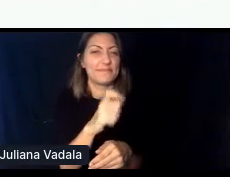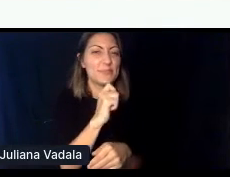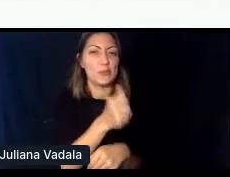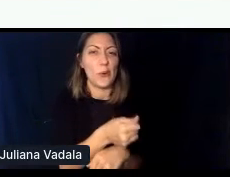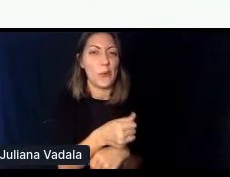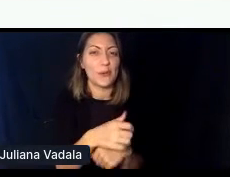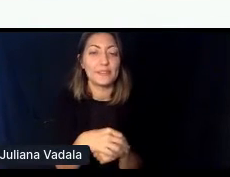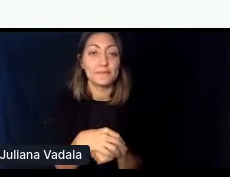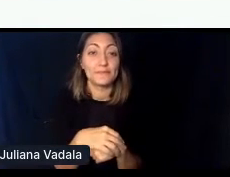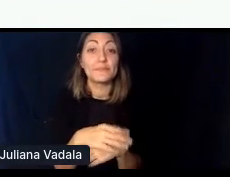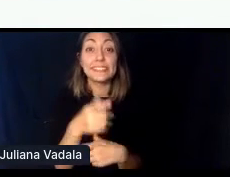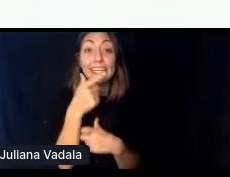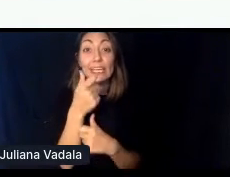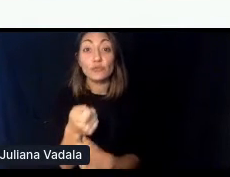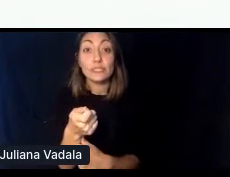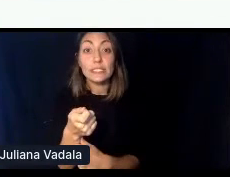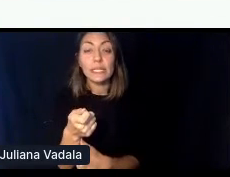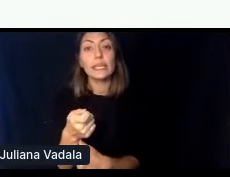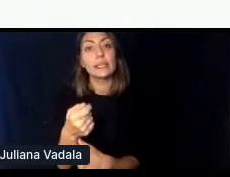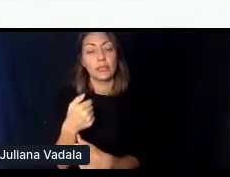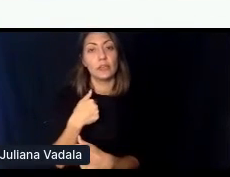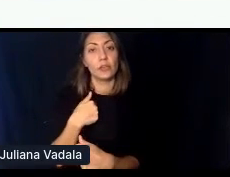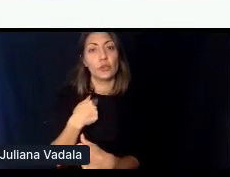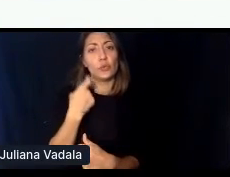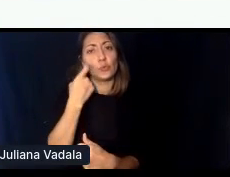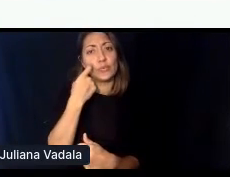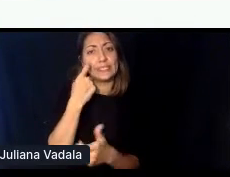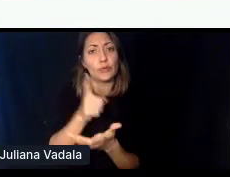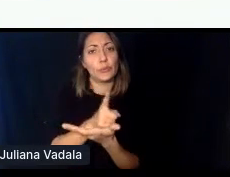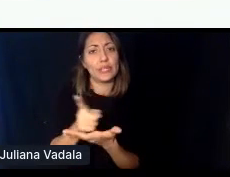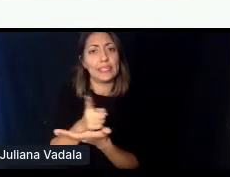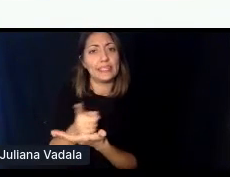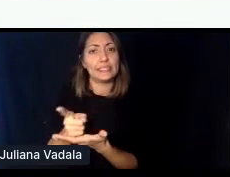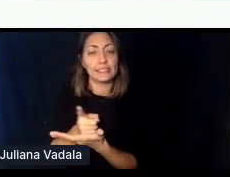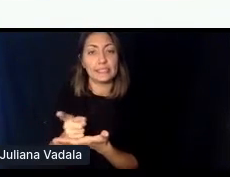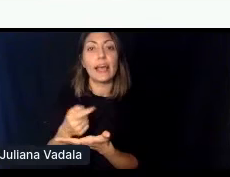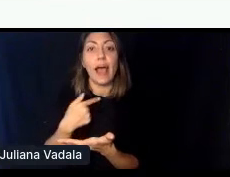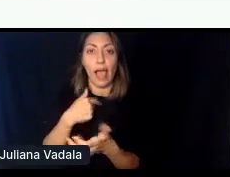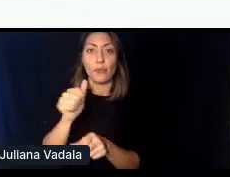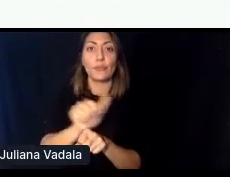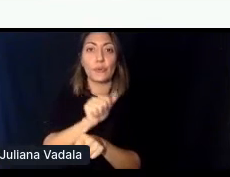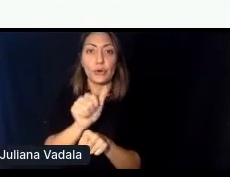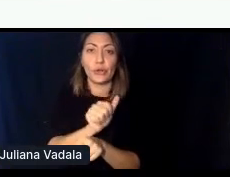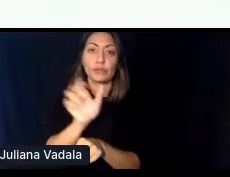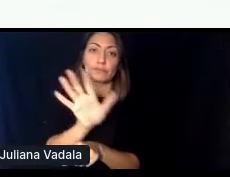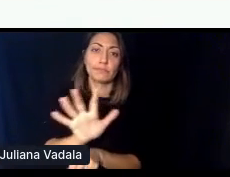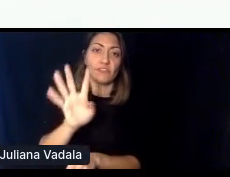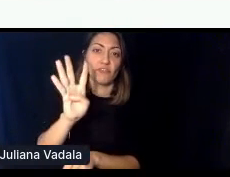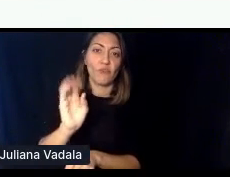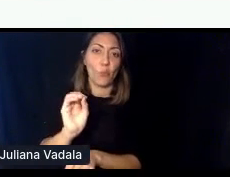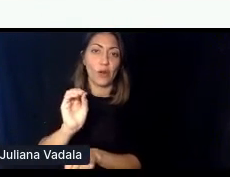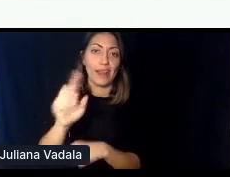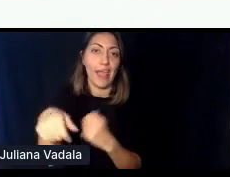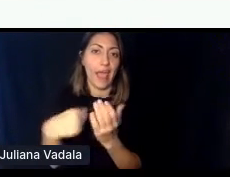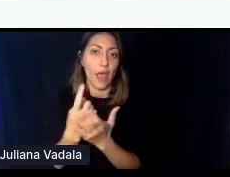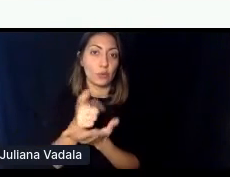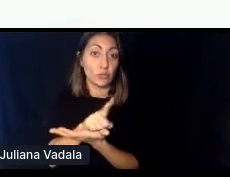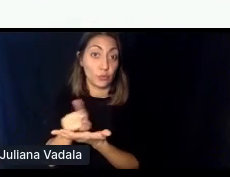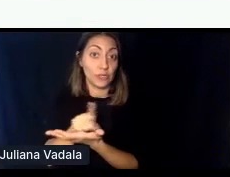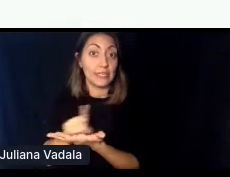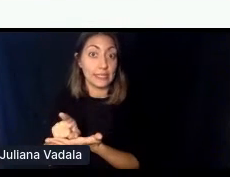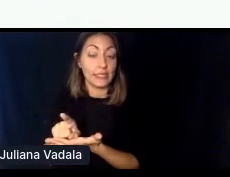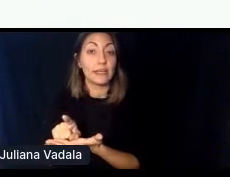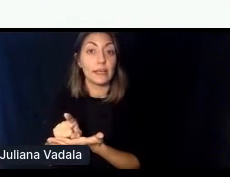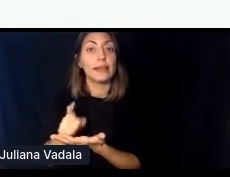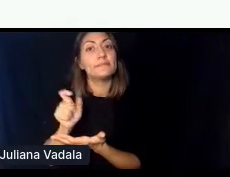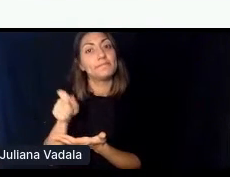weeks I have worked more than 40 hours, but I know some of my colleagues have been doing that for months. And while I try to get enough sleep and exercise regularly, it doesn't always